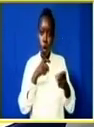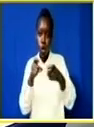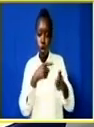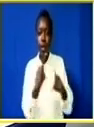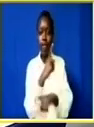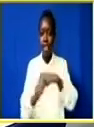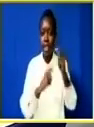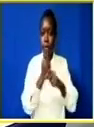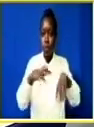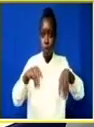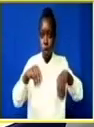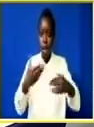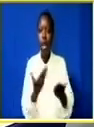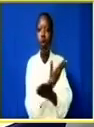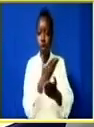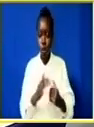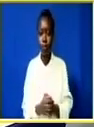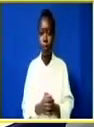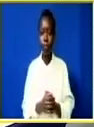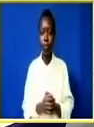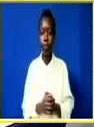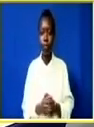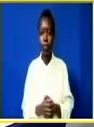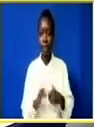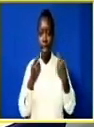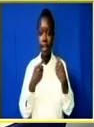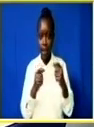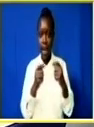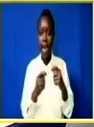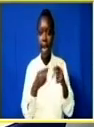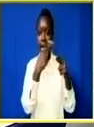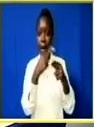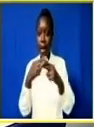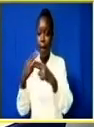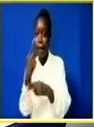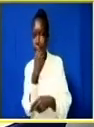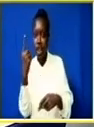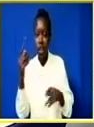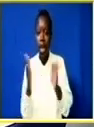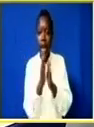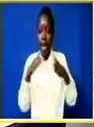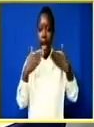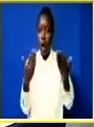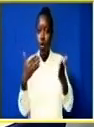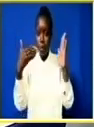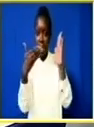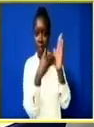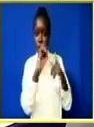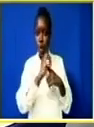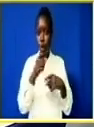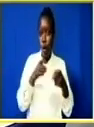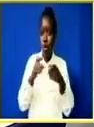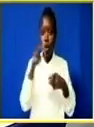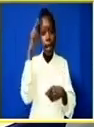erosion? We identify each type of soil erosion and how we can prevent it. Okay. Remember, they are different. Mm.